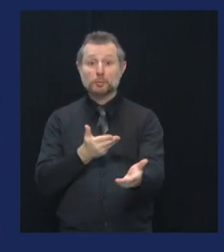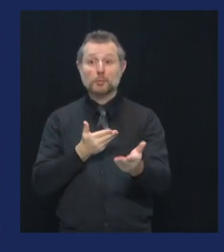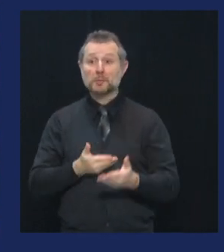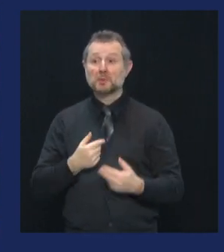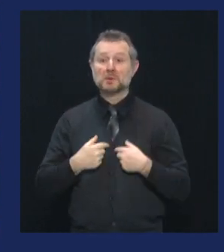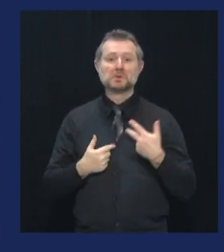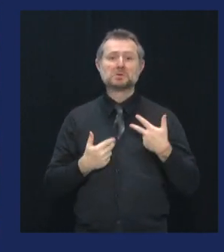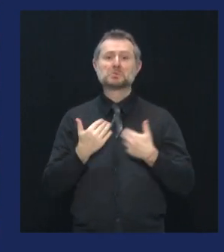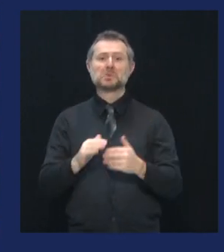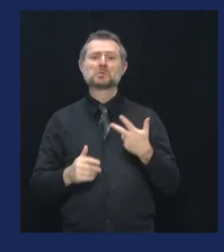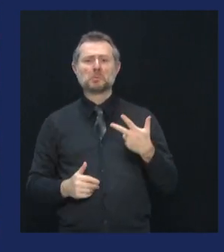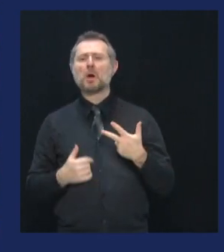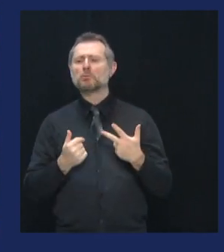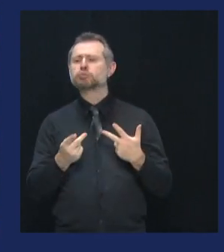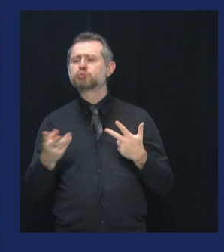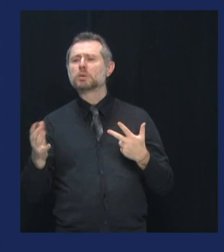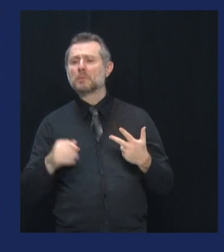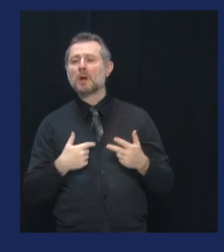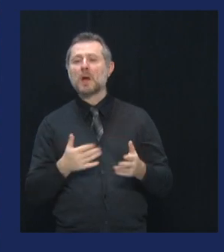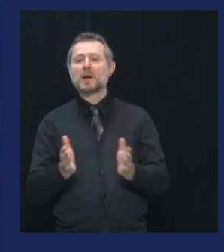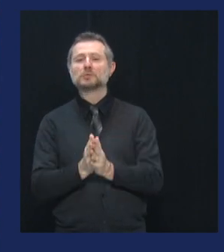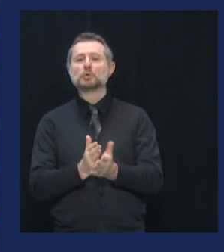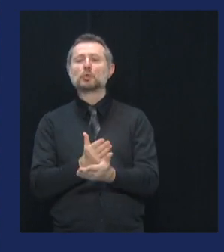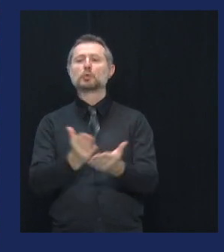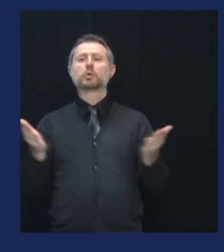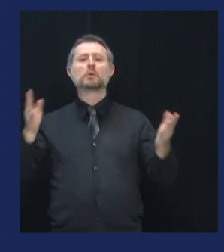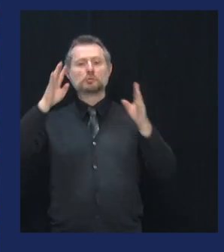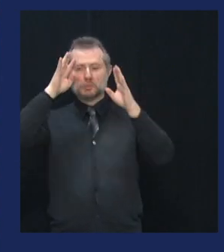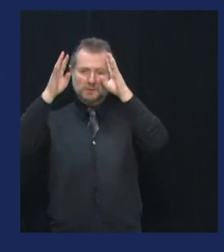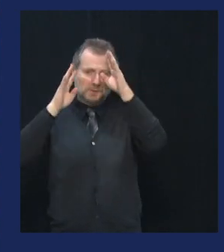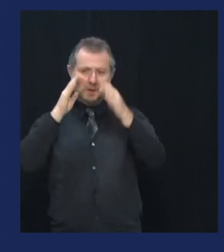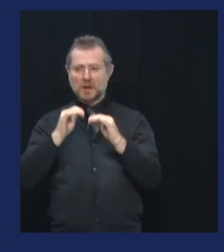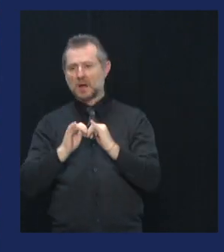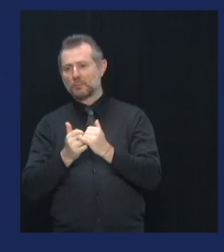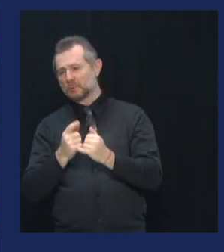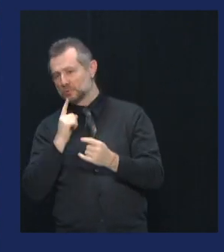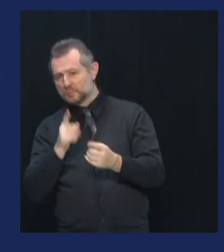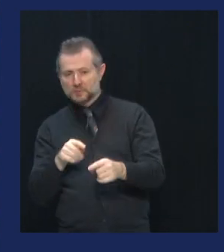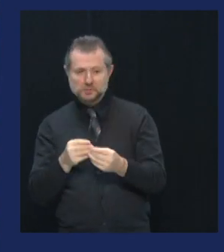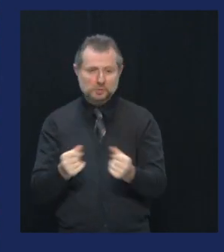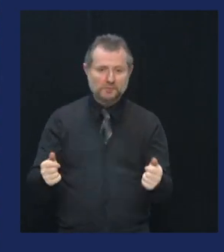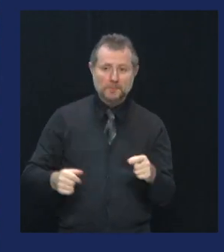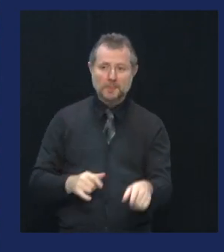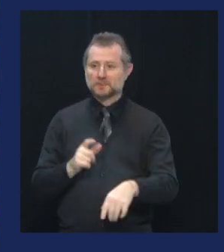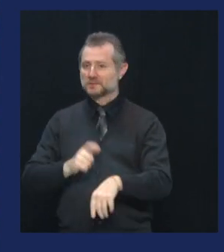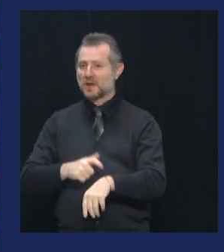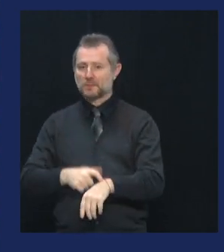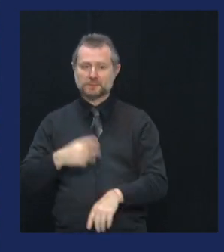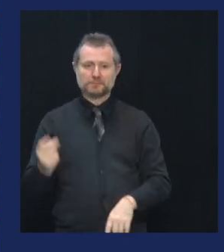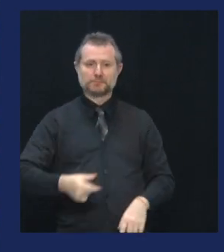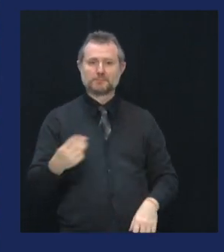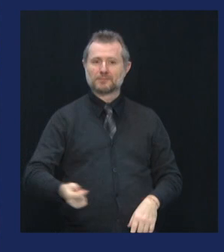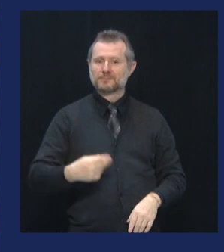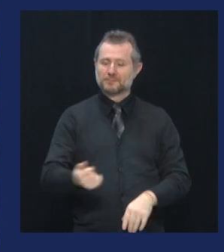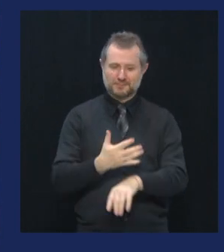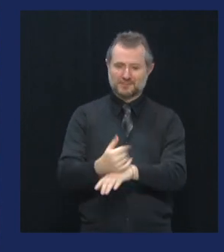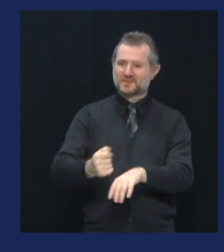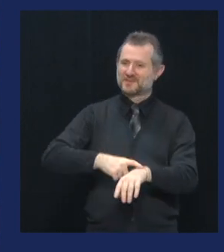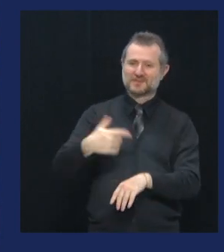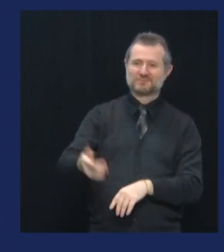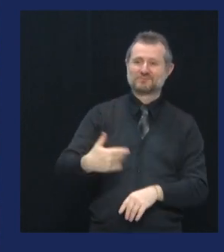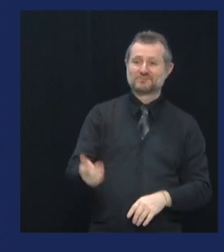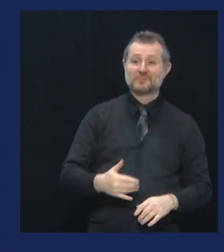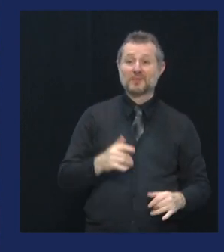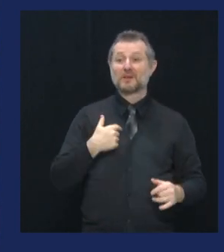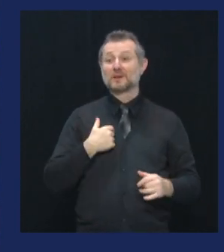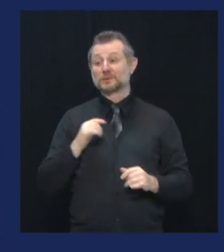creative solutions. Time is of the essence, so time to completion is going to be a critical